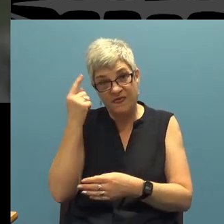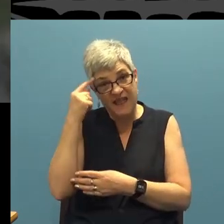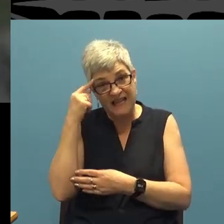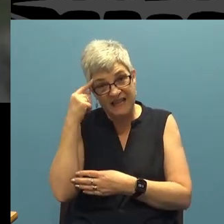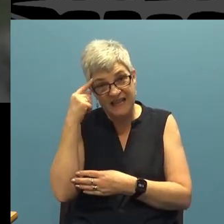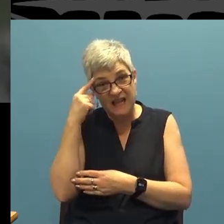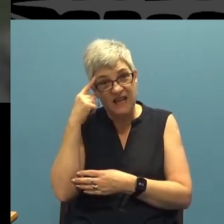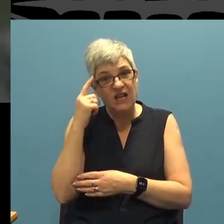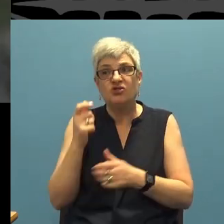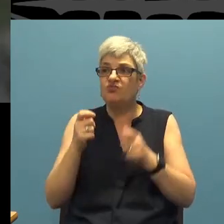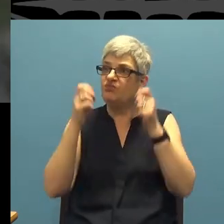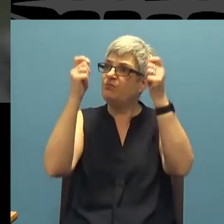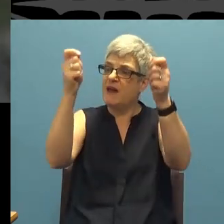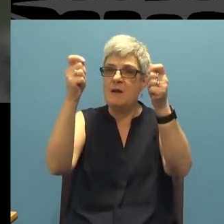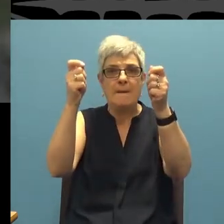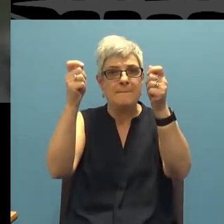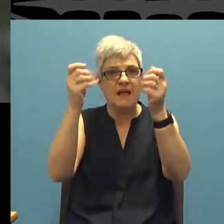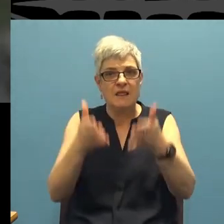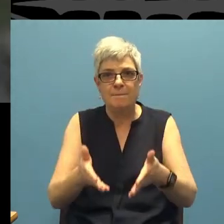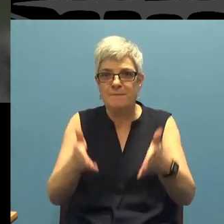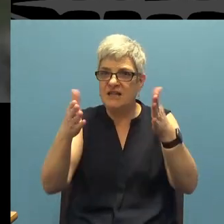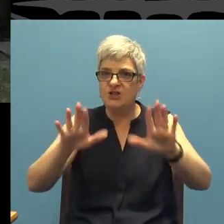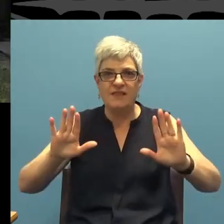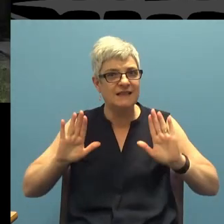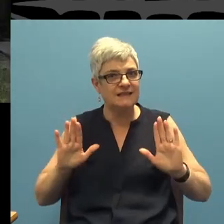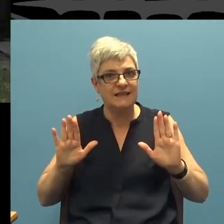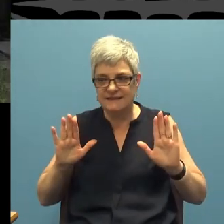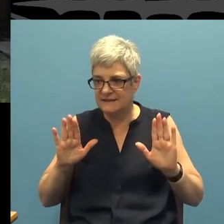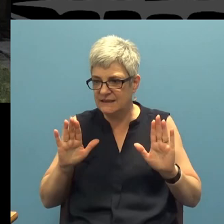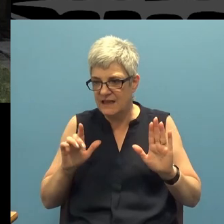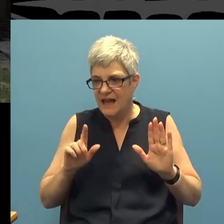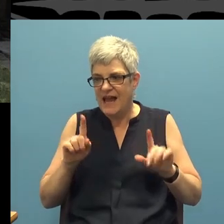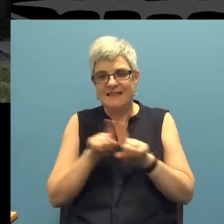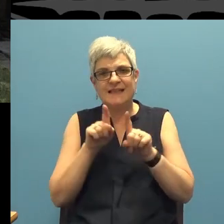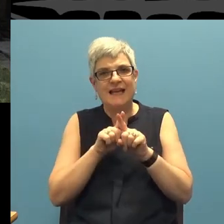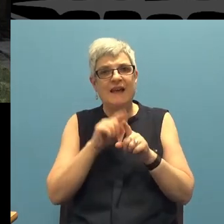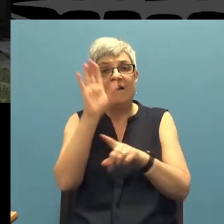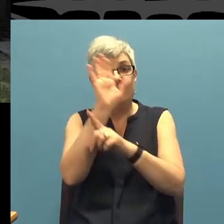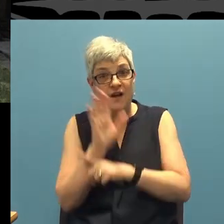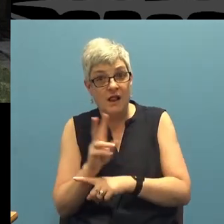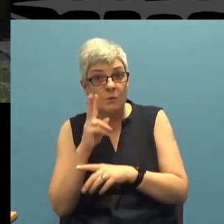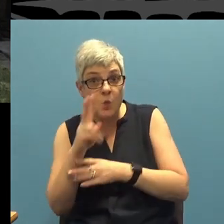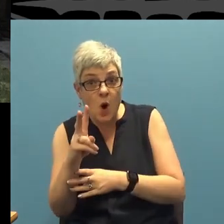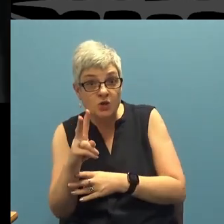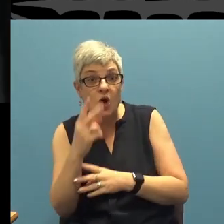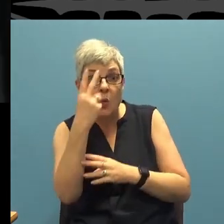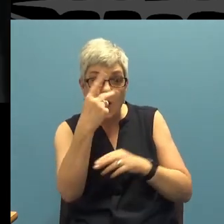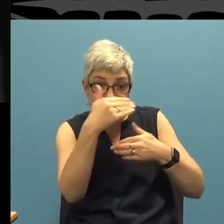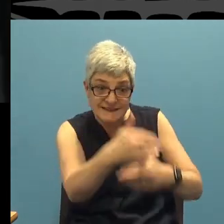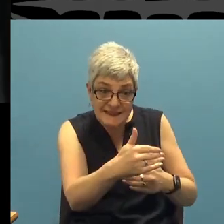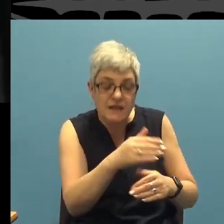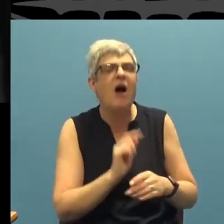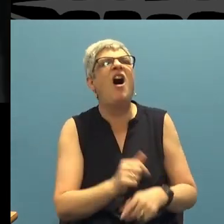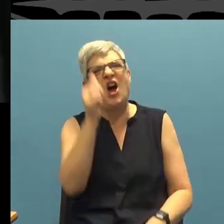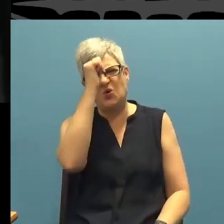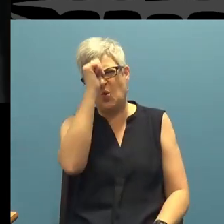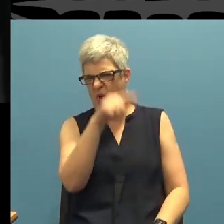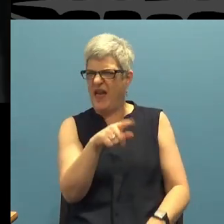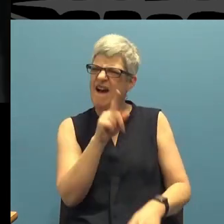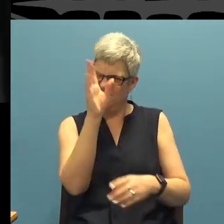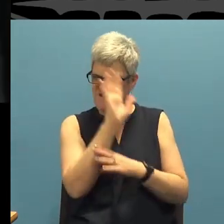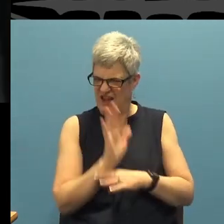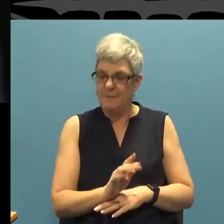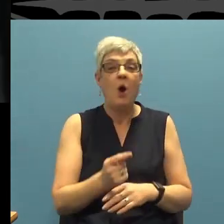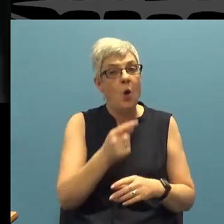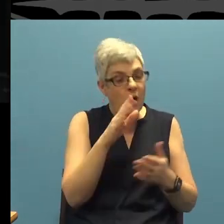with Christmas and just pin up the manger in the nativity scene. It's like rating a whole film by watching one scene or thinking you know a novel